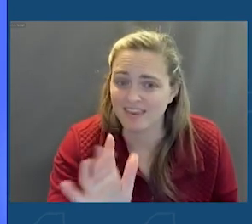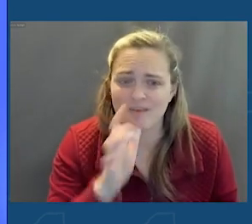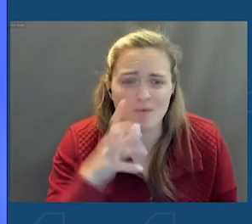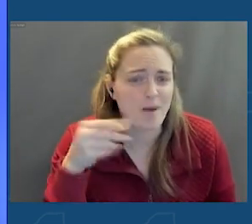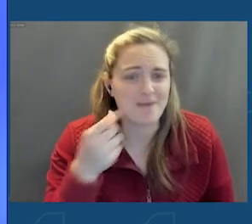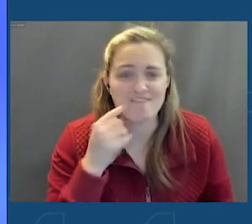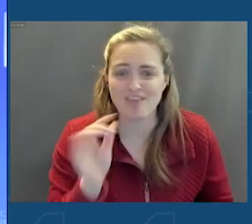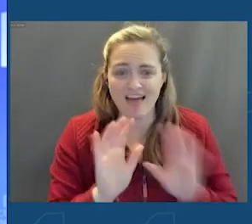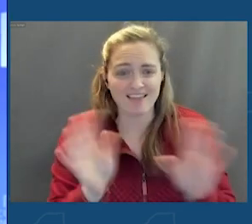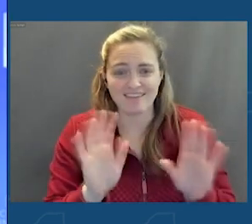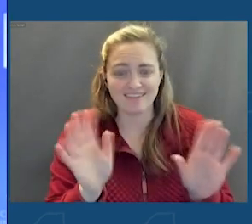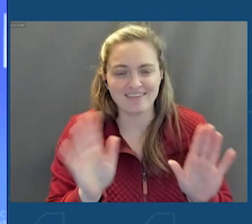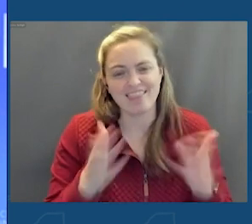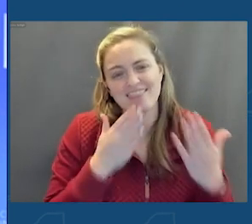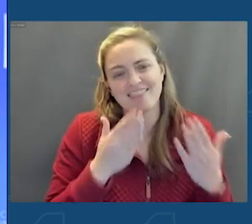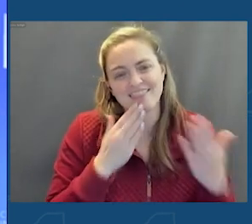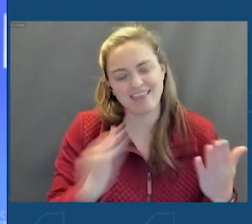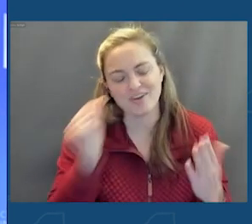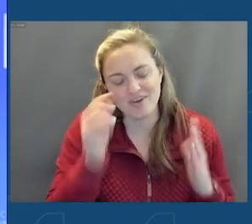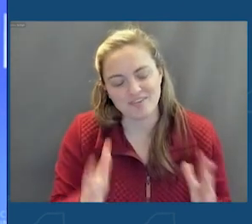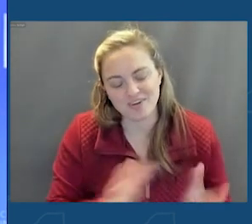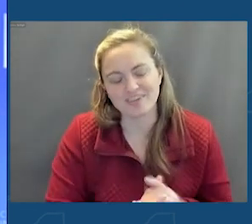you. Thank you, Madam Governor.